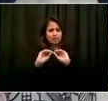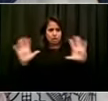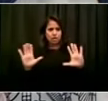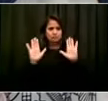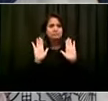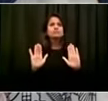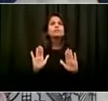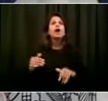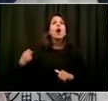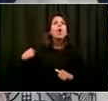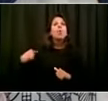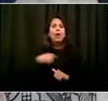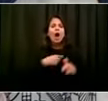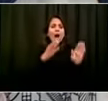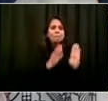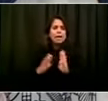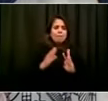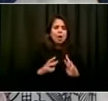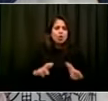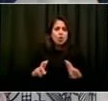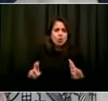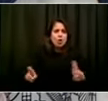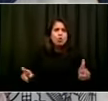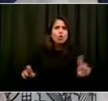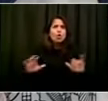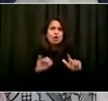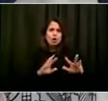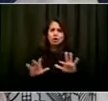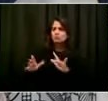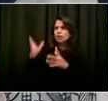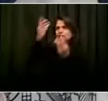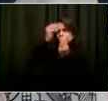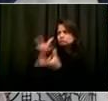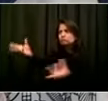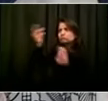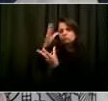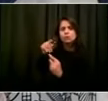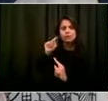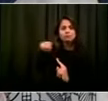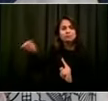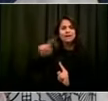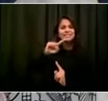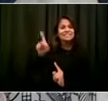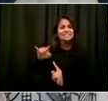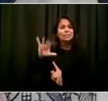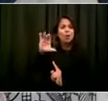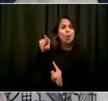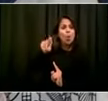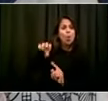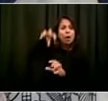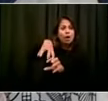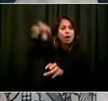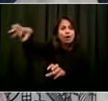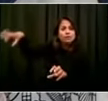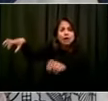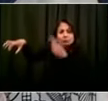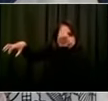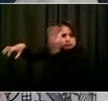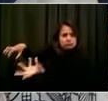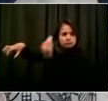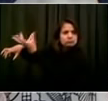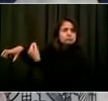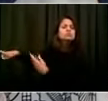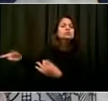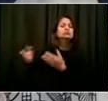state of New York. Overwhelmingly, what we're seeing is the state agrees with the basic concepts. The state agrees with the need